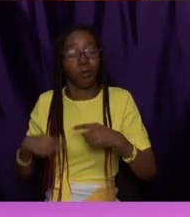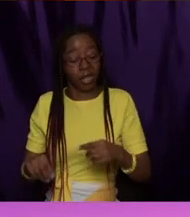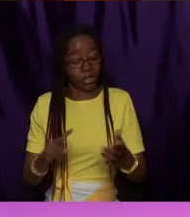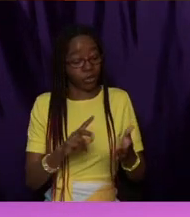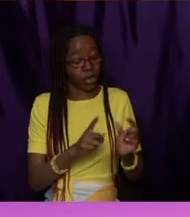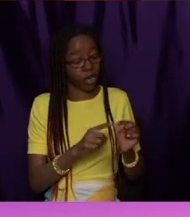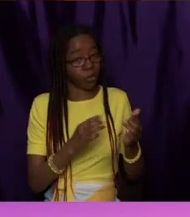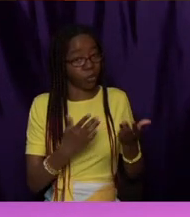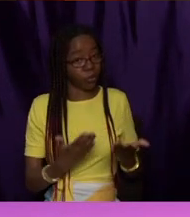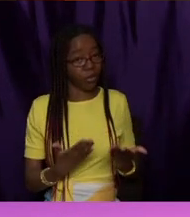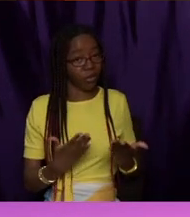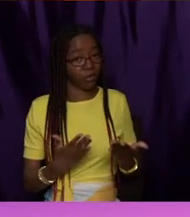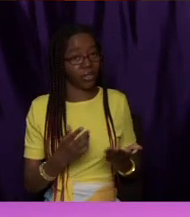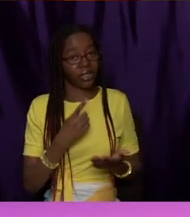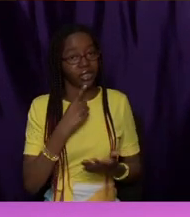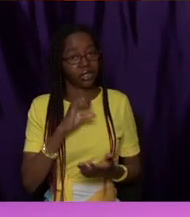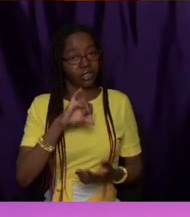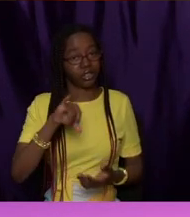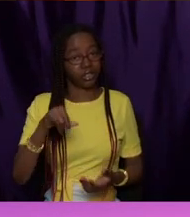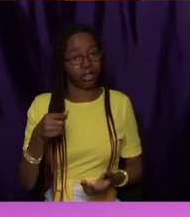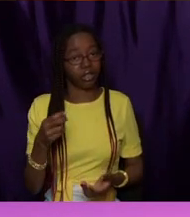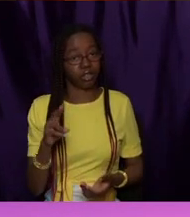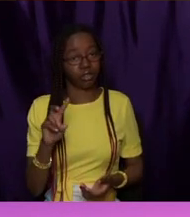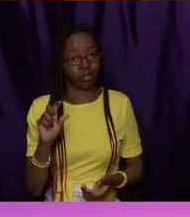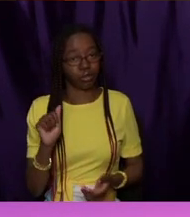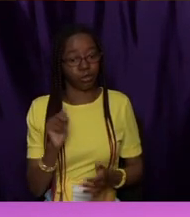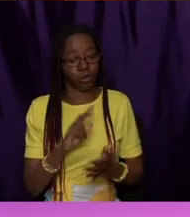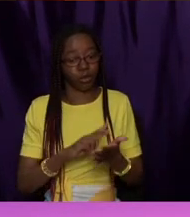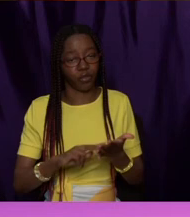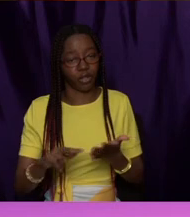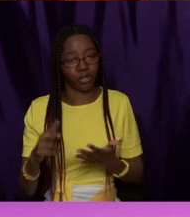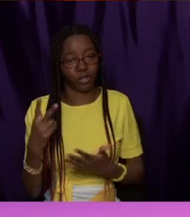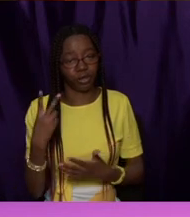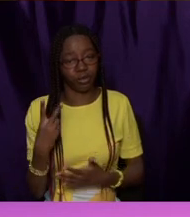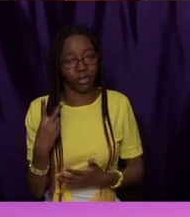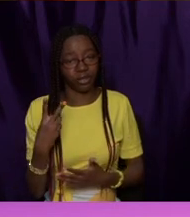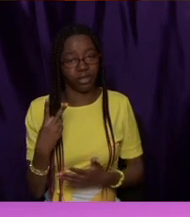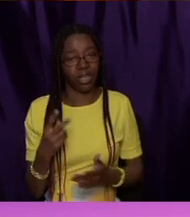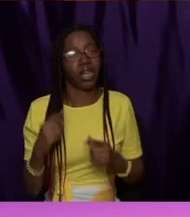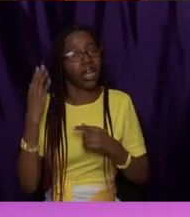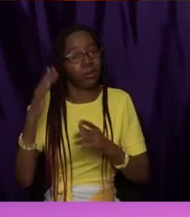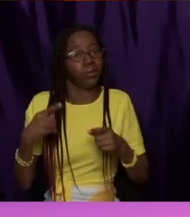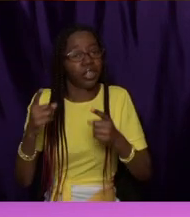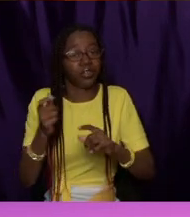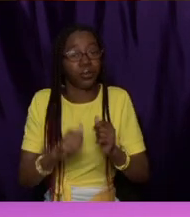Lord says to Joshua, verse 3, I will give you every place.